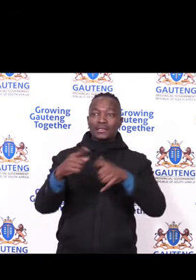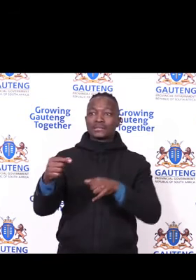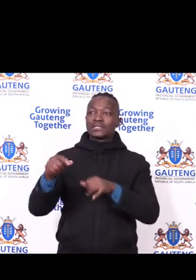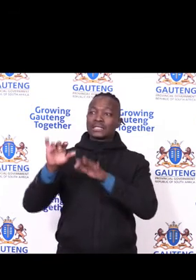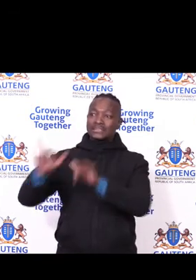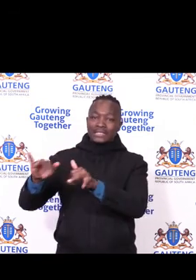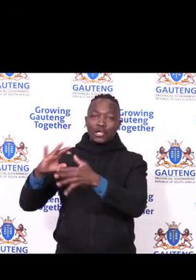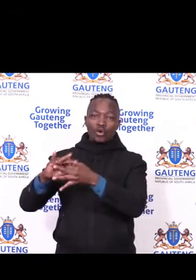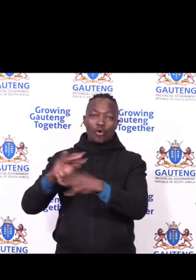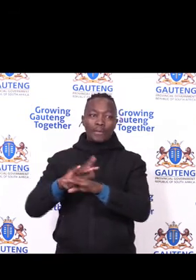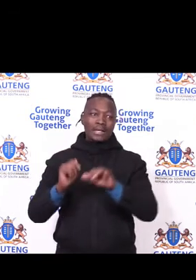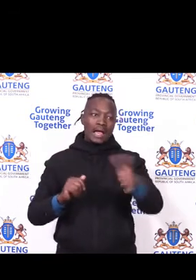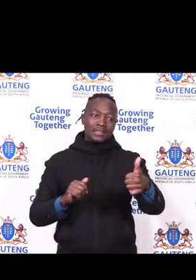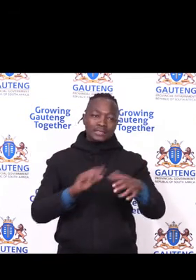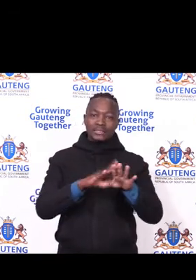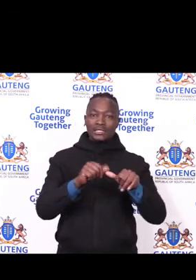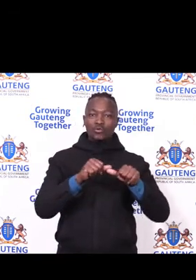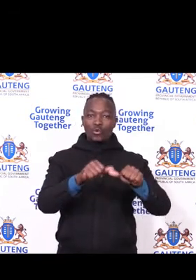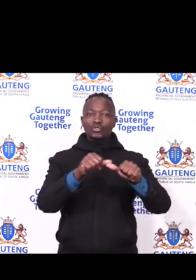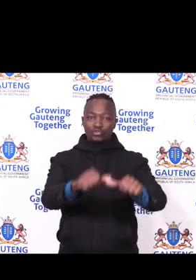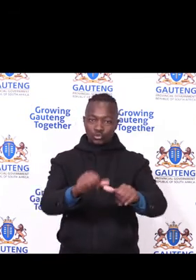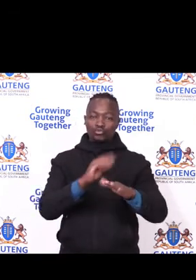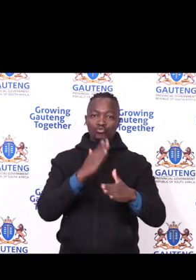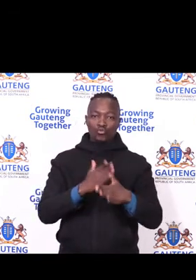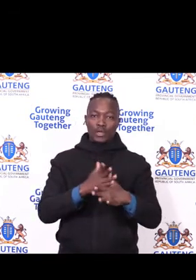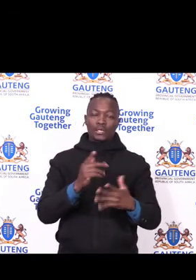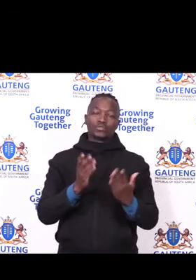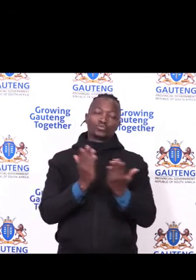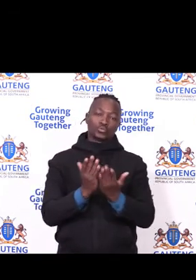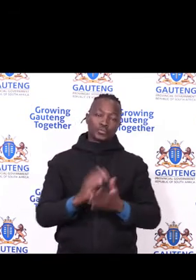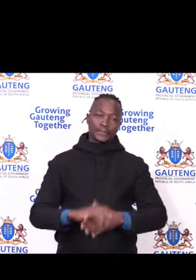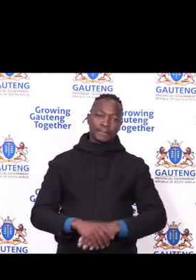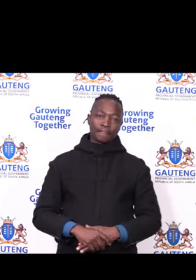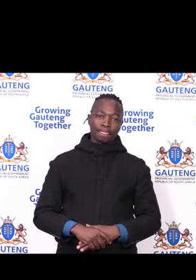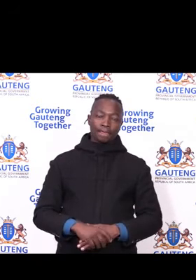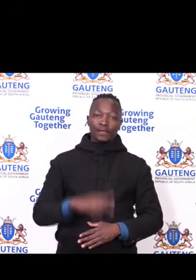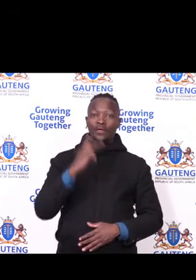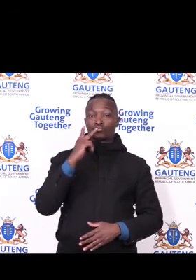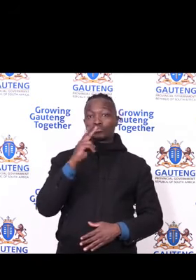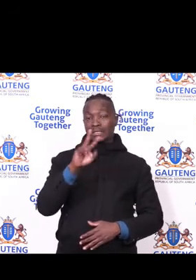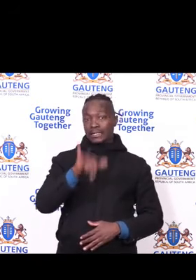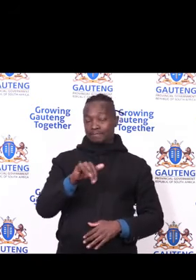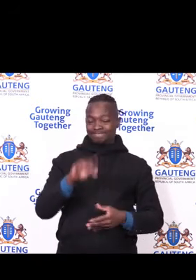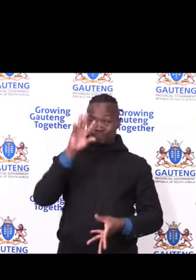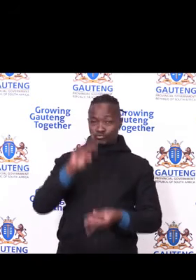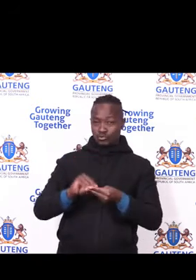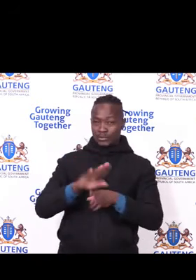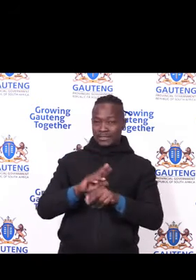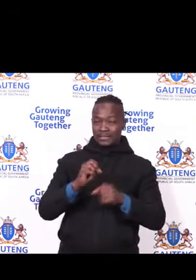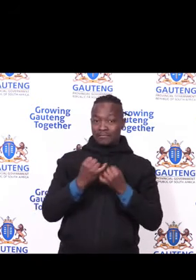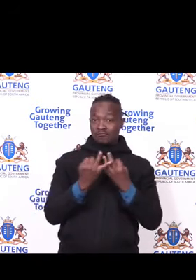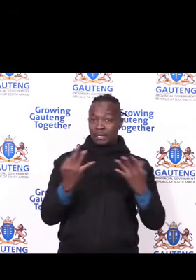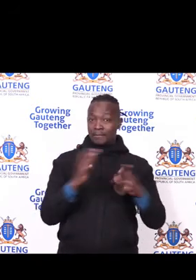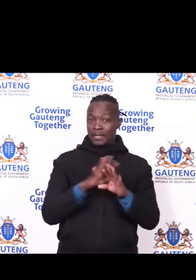home and those that can continue to work. You will see that the total number of concessions